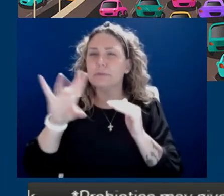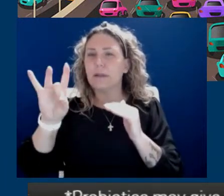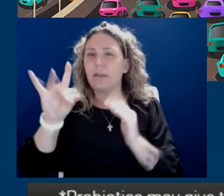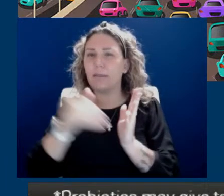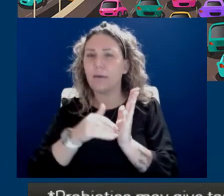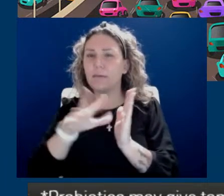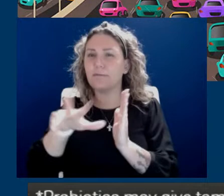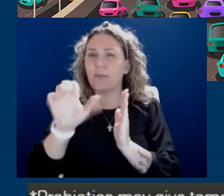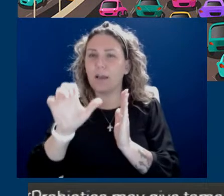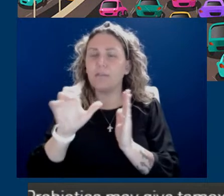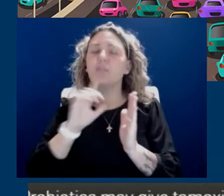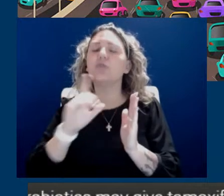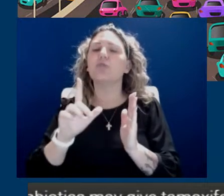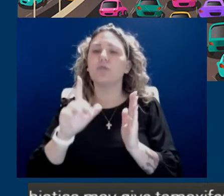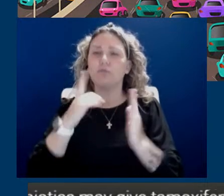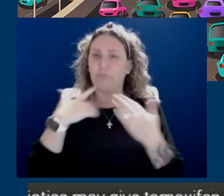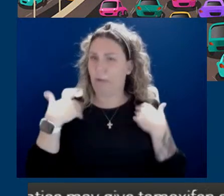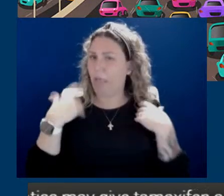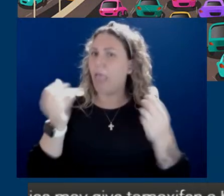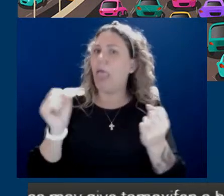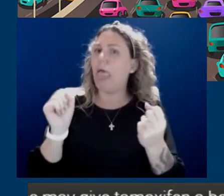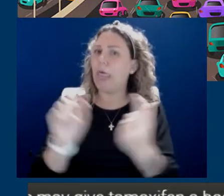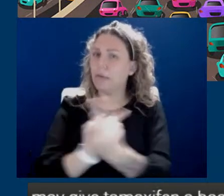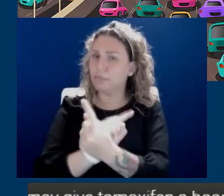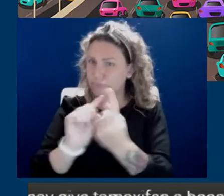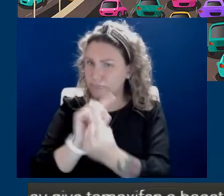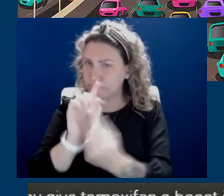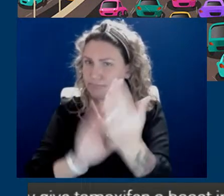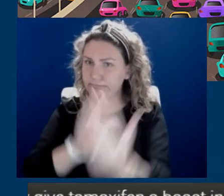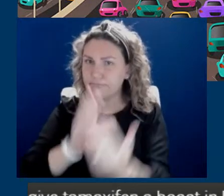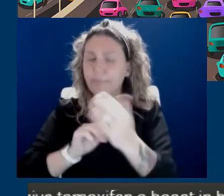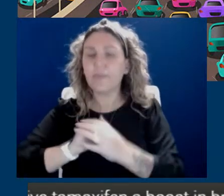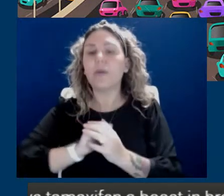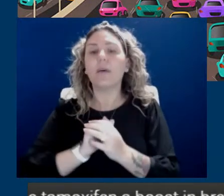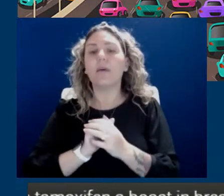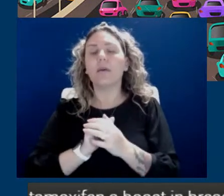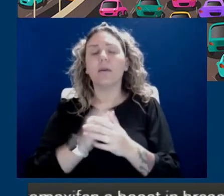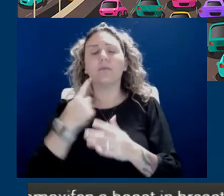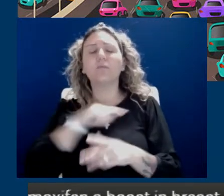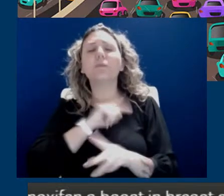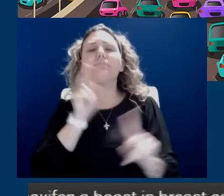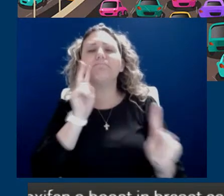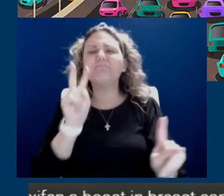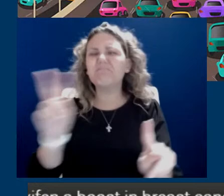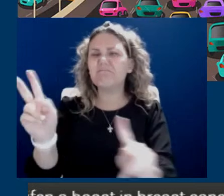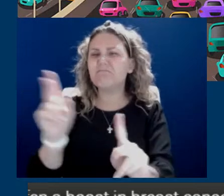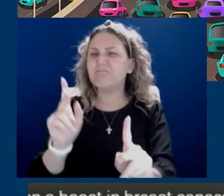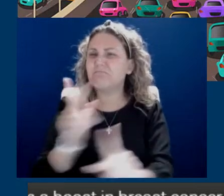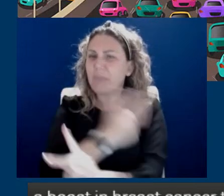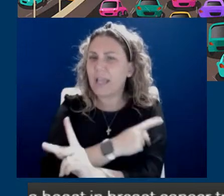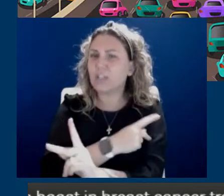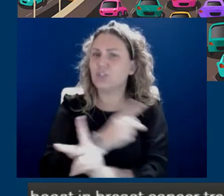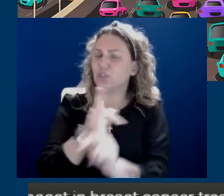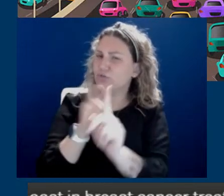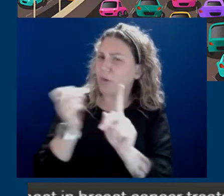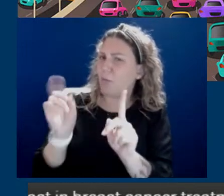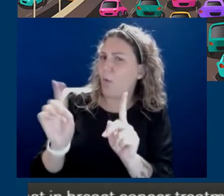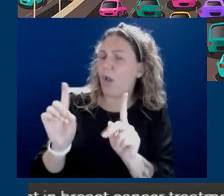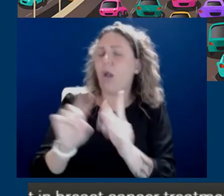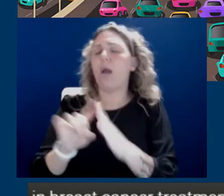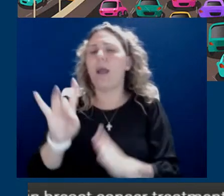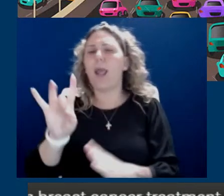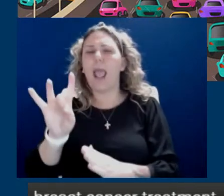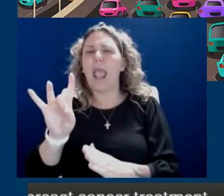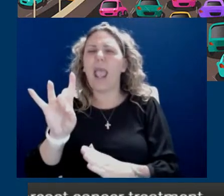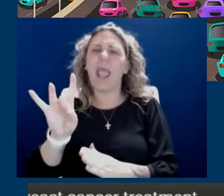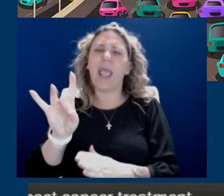500 telehealth encounters. And so what we do is we look at where our patients are coming from. And on average, our patients are driving one way about 8.5 miles. And so round